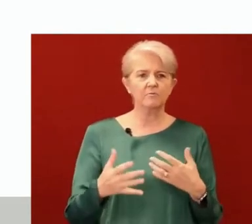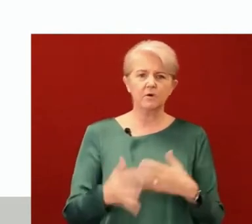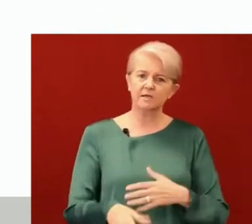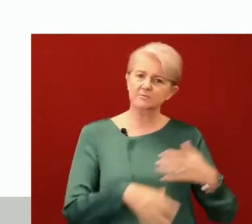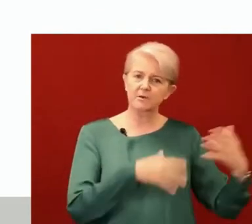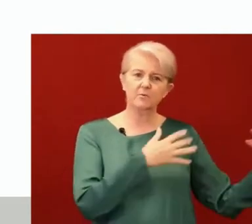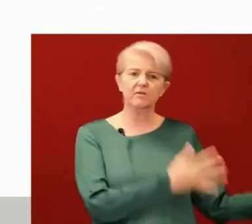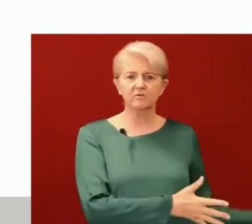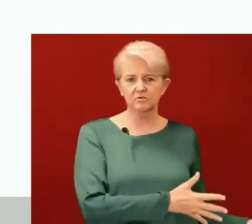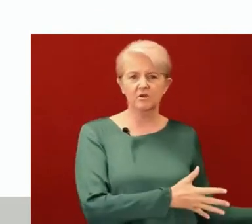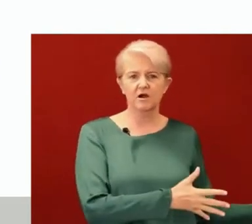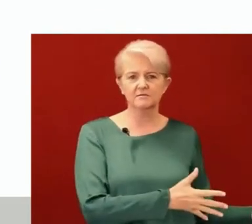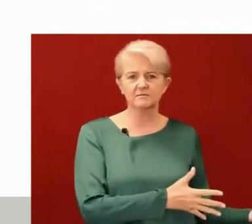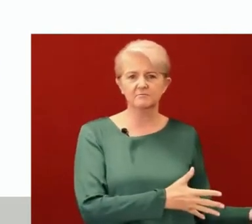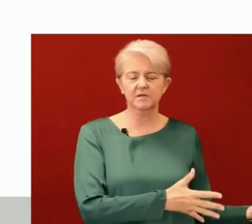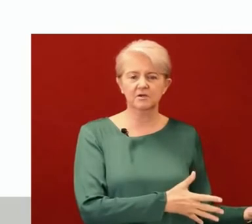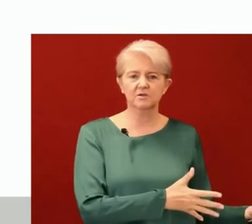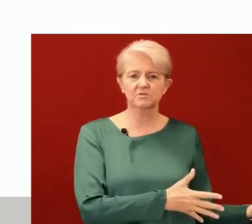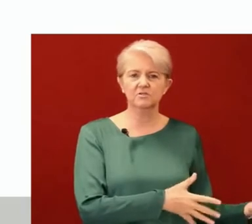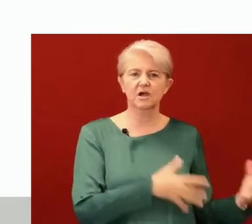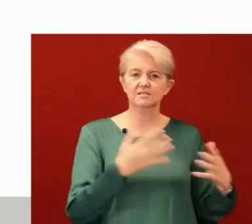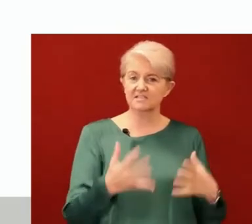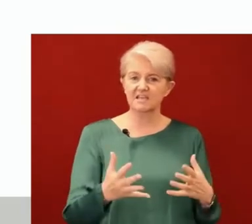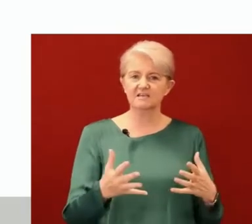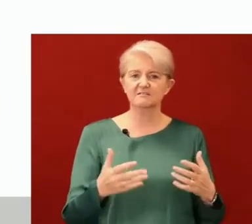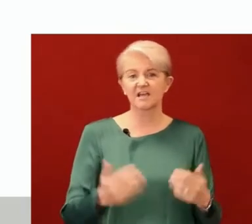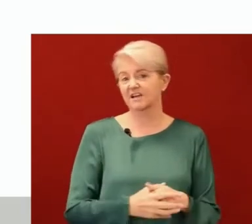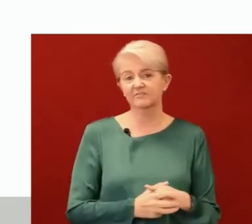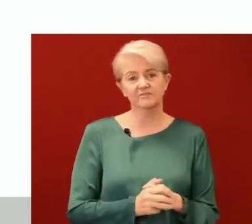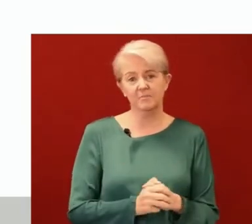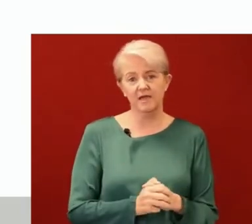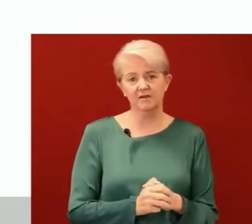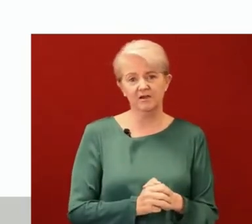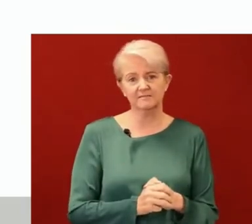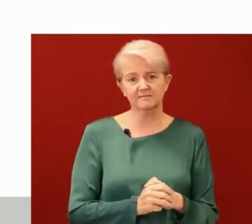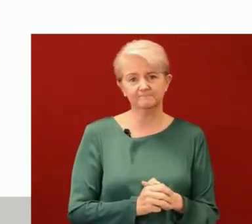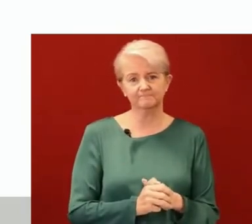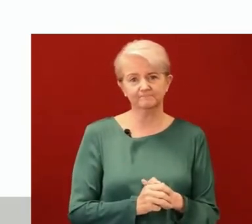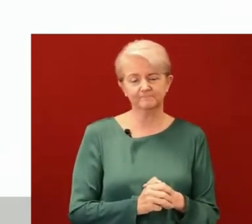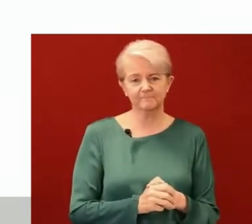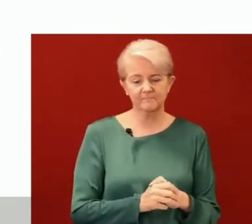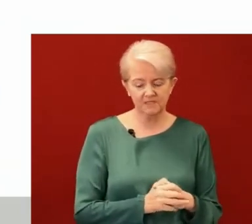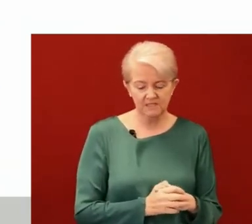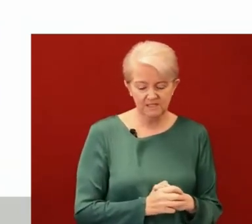grew up wanting to be one of the good guys because I'd seen enough of the bad guys.